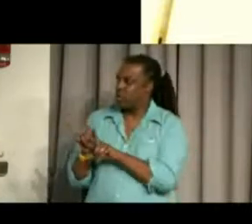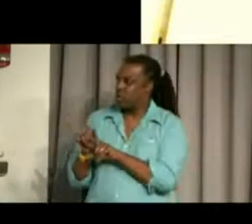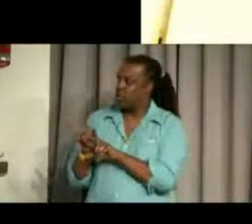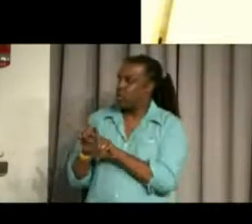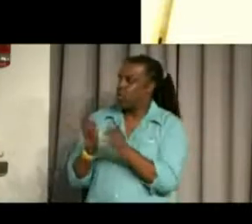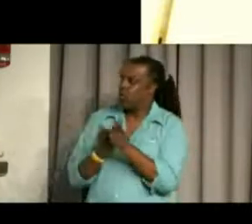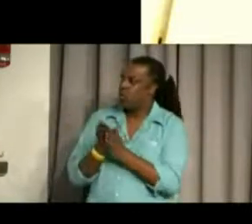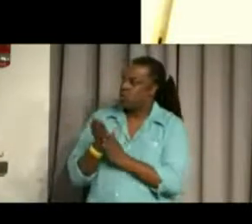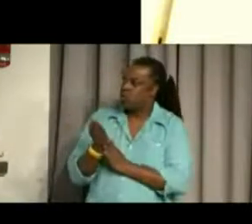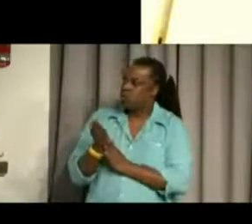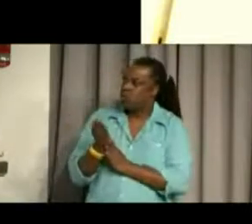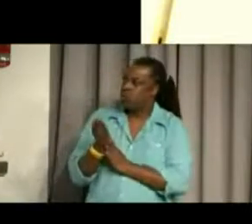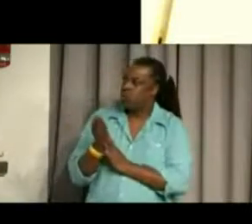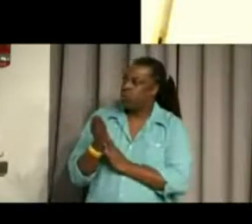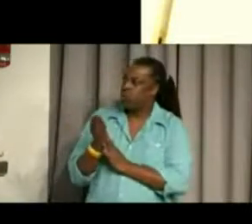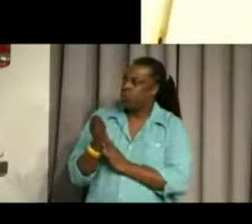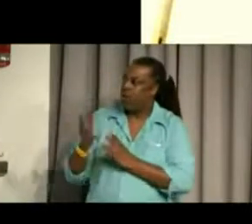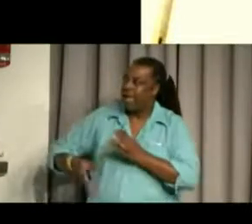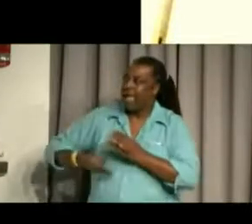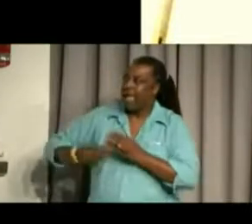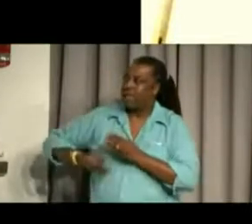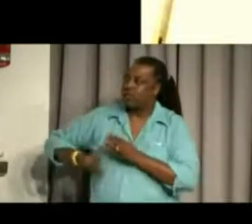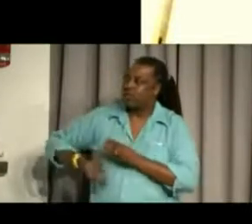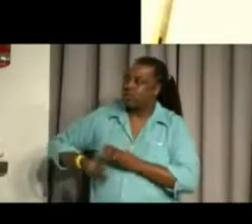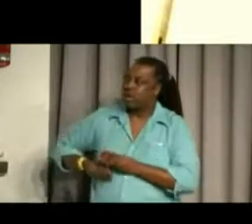through additional